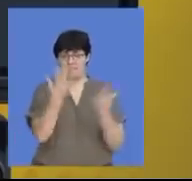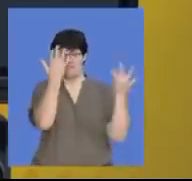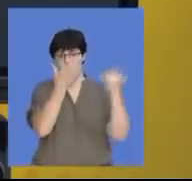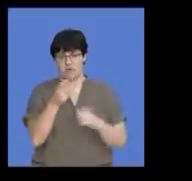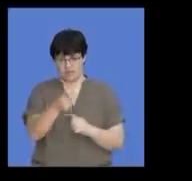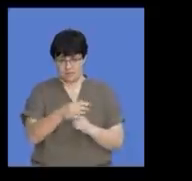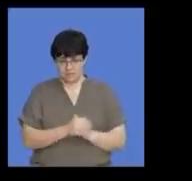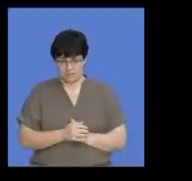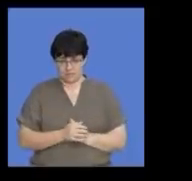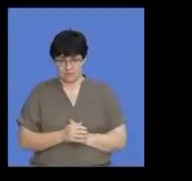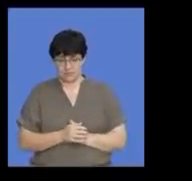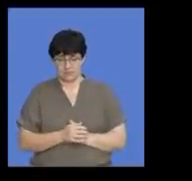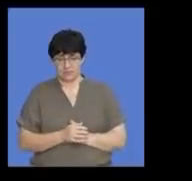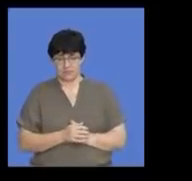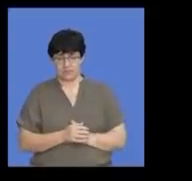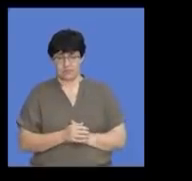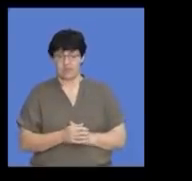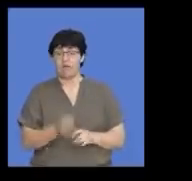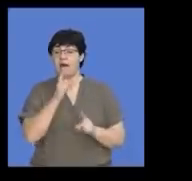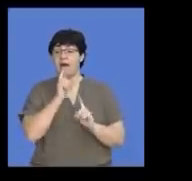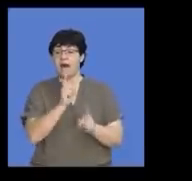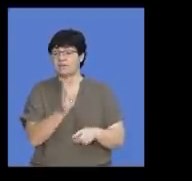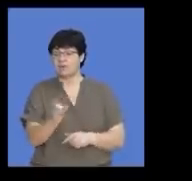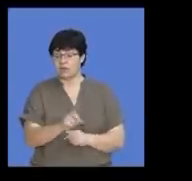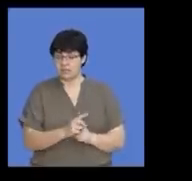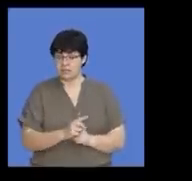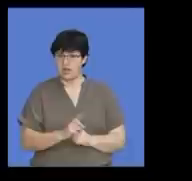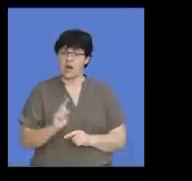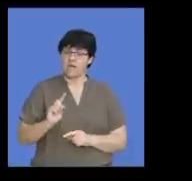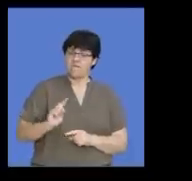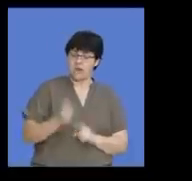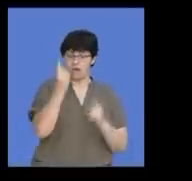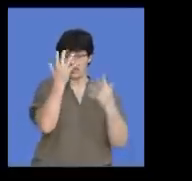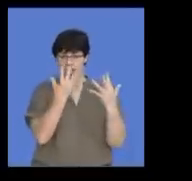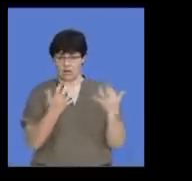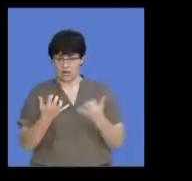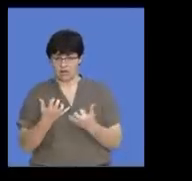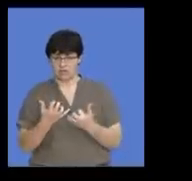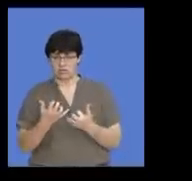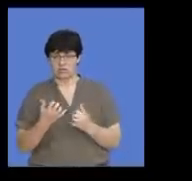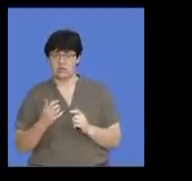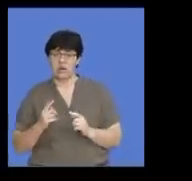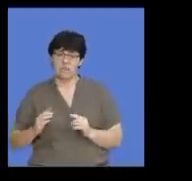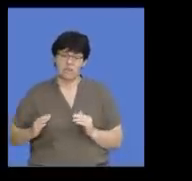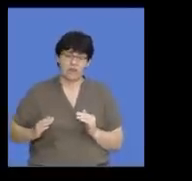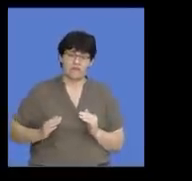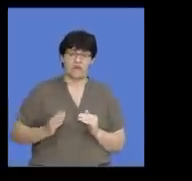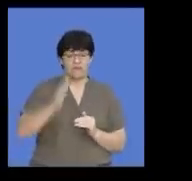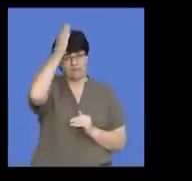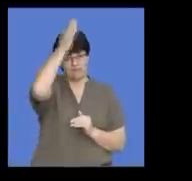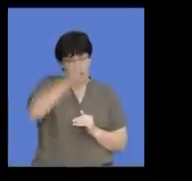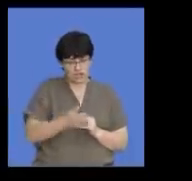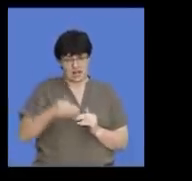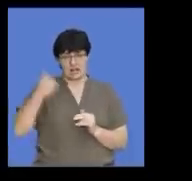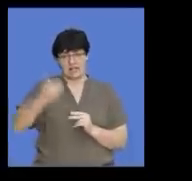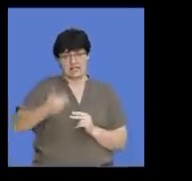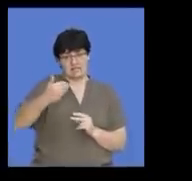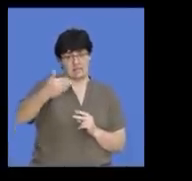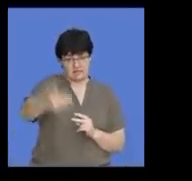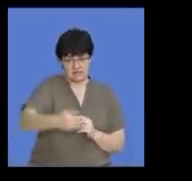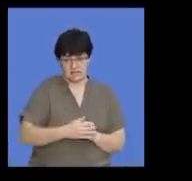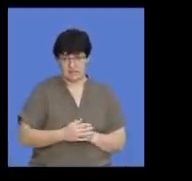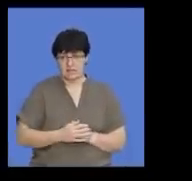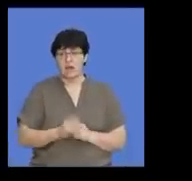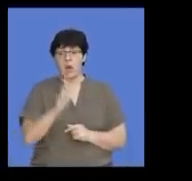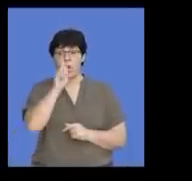So, your answer? We first calculate the vertical interval. And note the following.